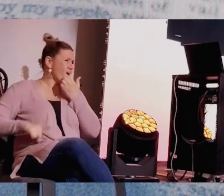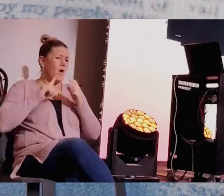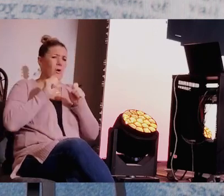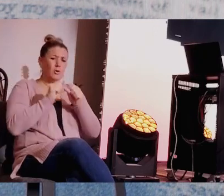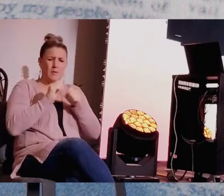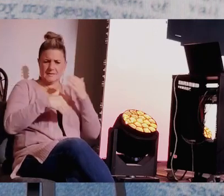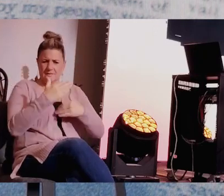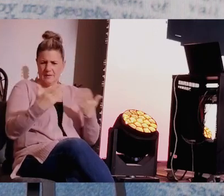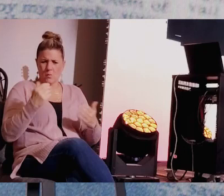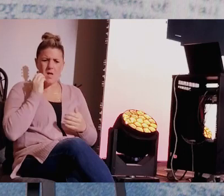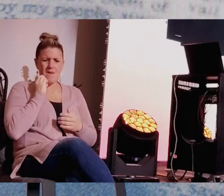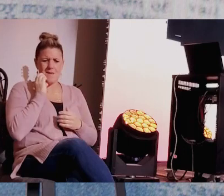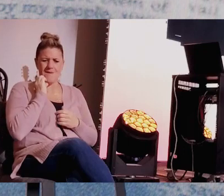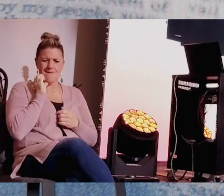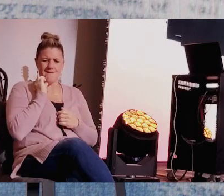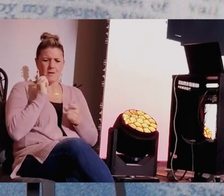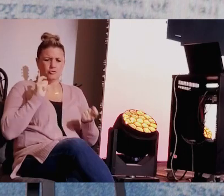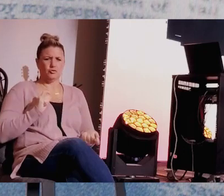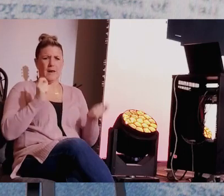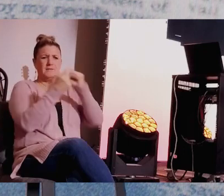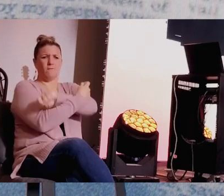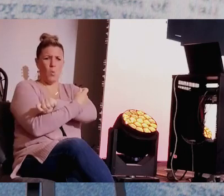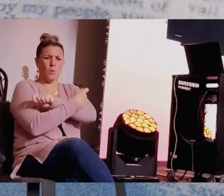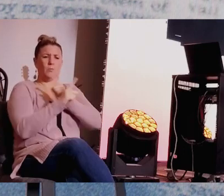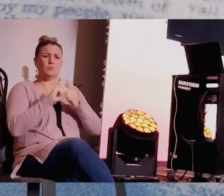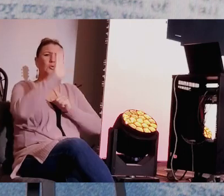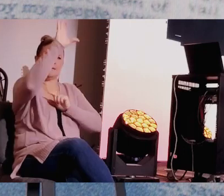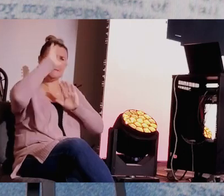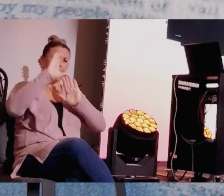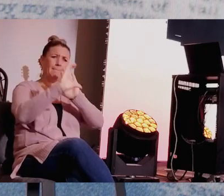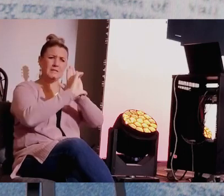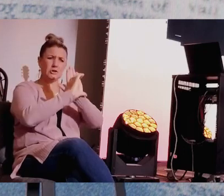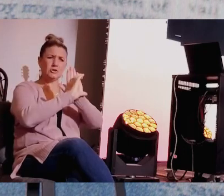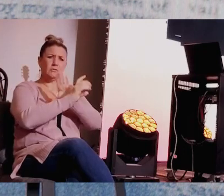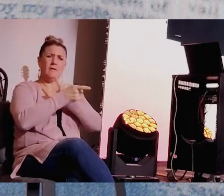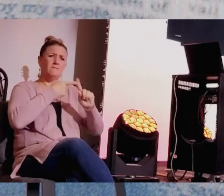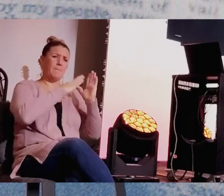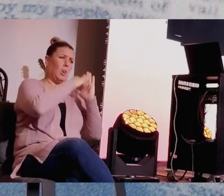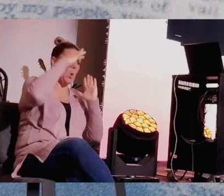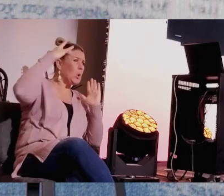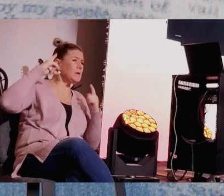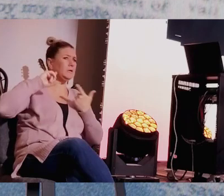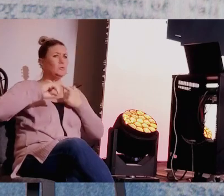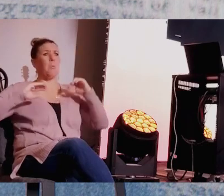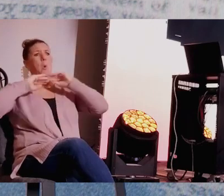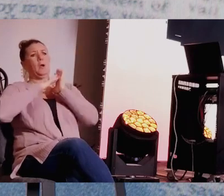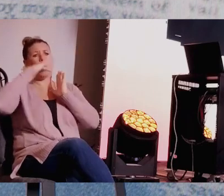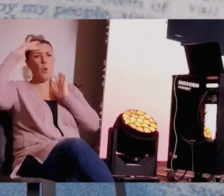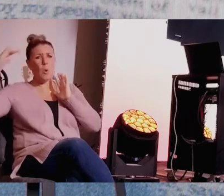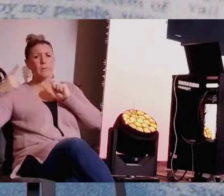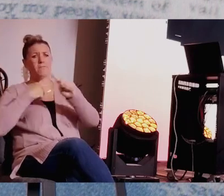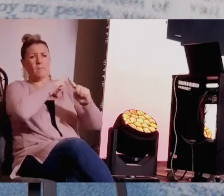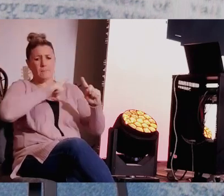what? Being what? Transformed into His image, from one degree of glory to even more glory, which